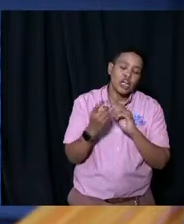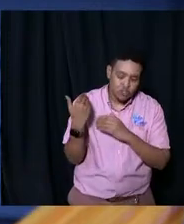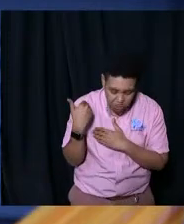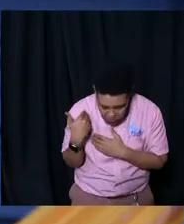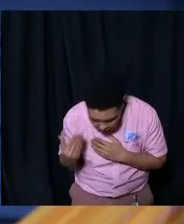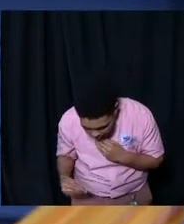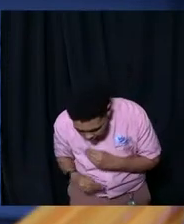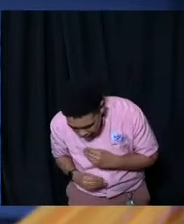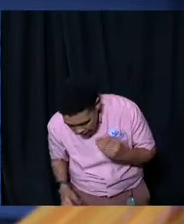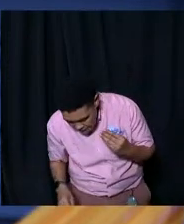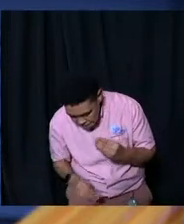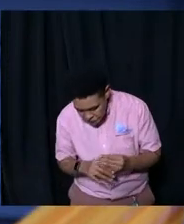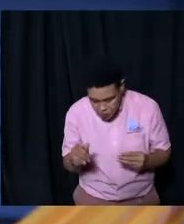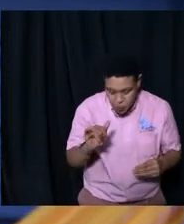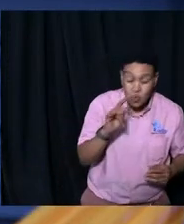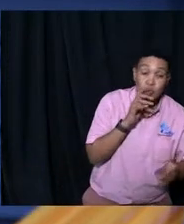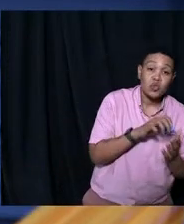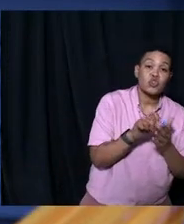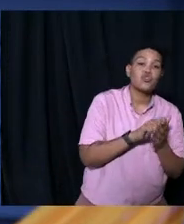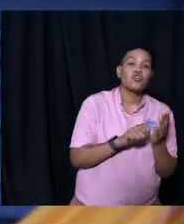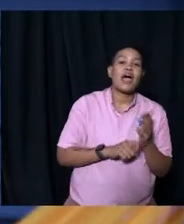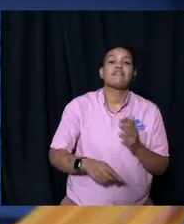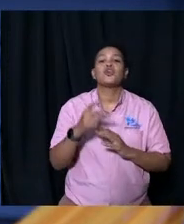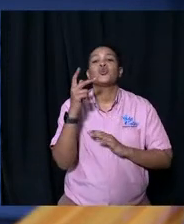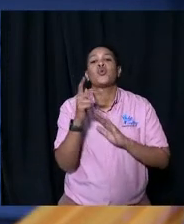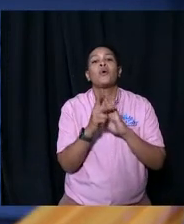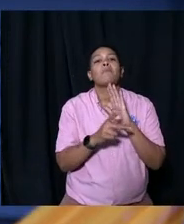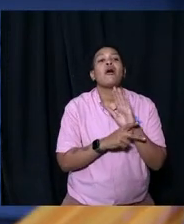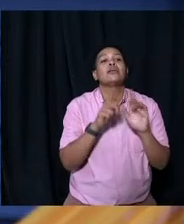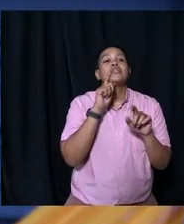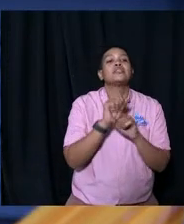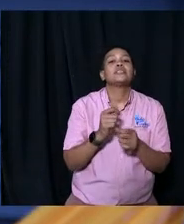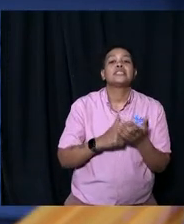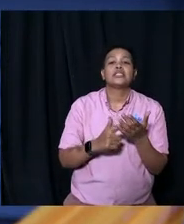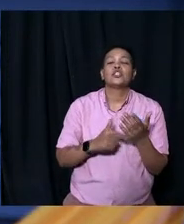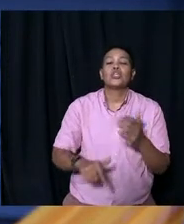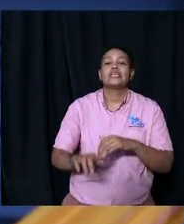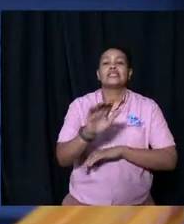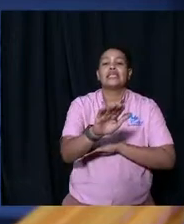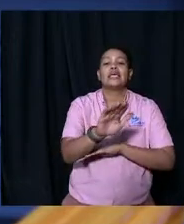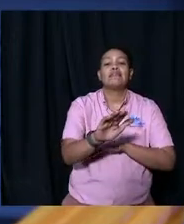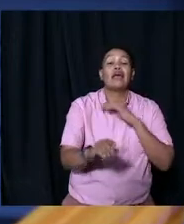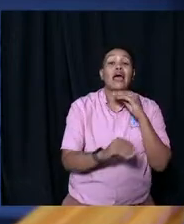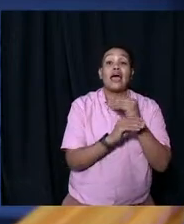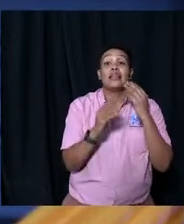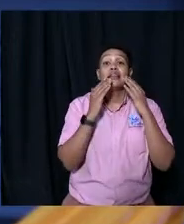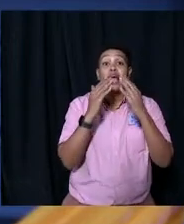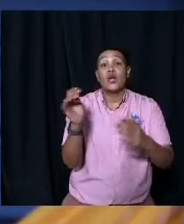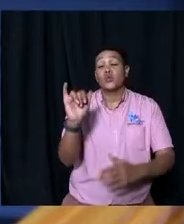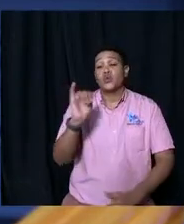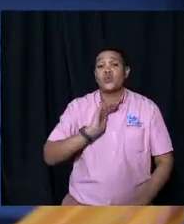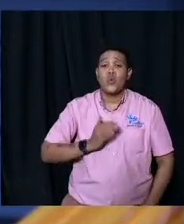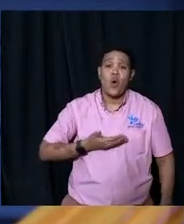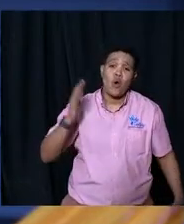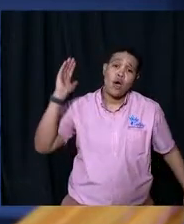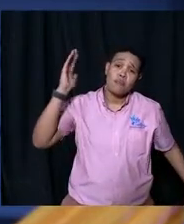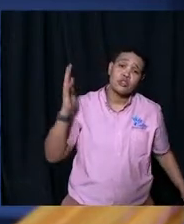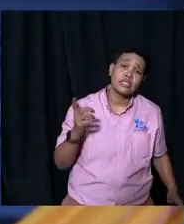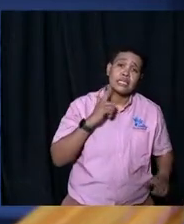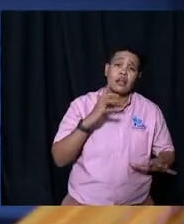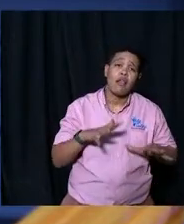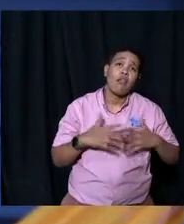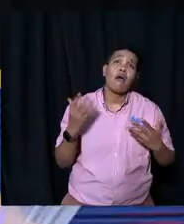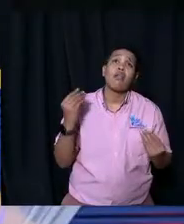and which, of course, has drafted the two policies discussed this evening. Thanks also to our presenters. Got lots